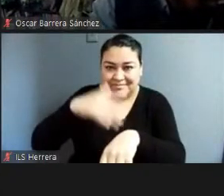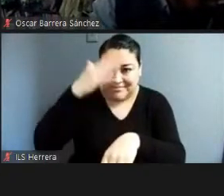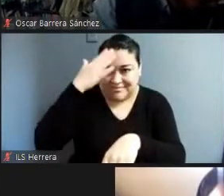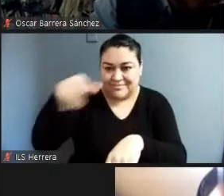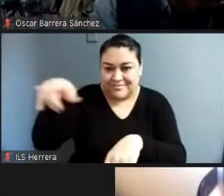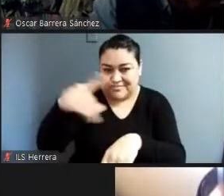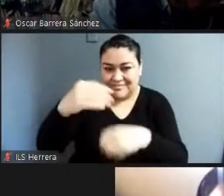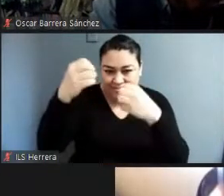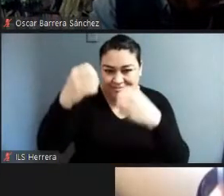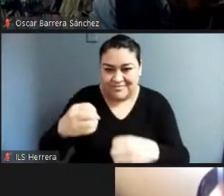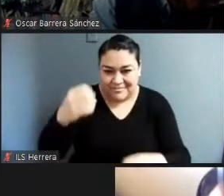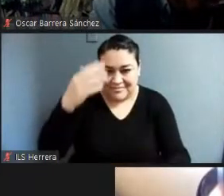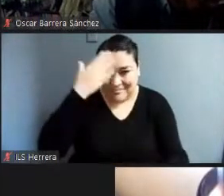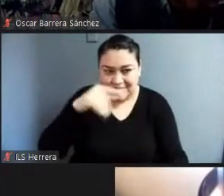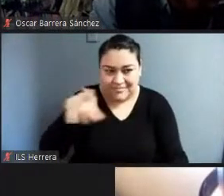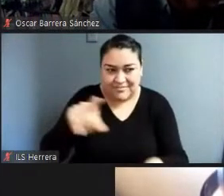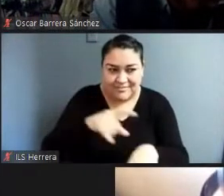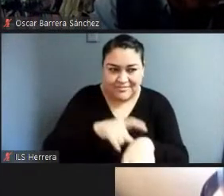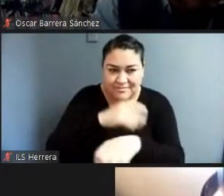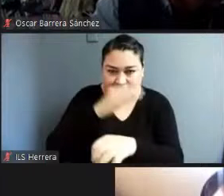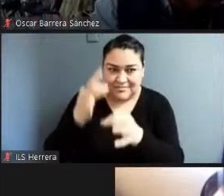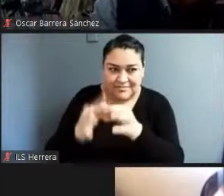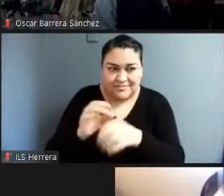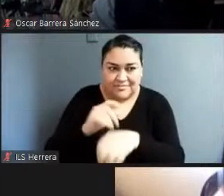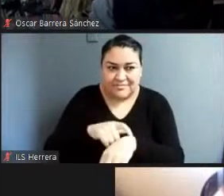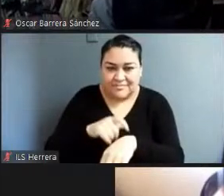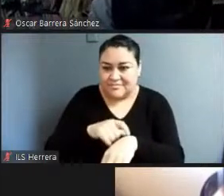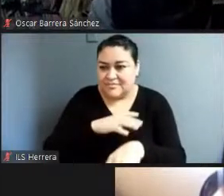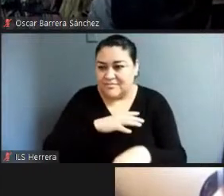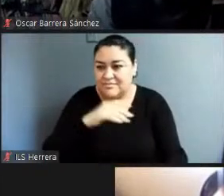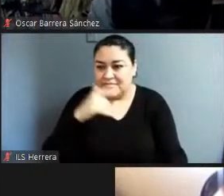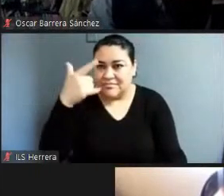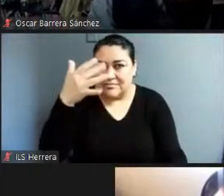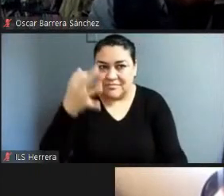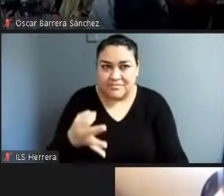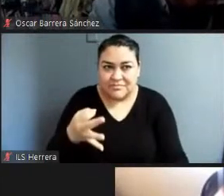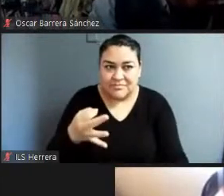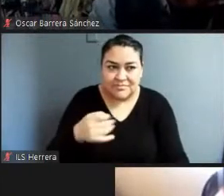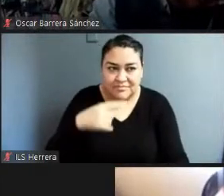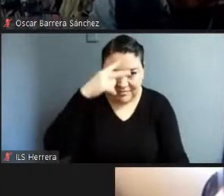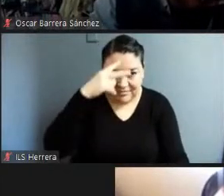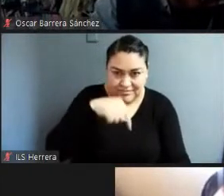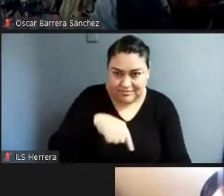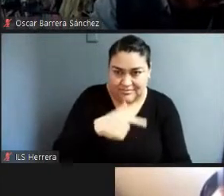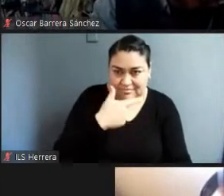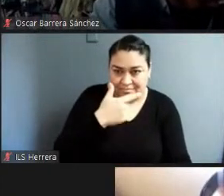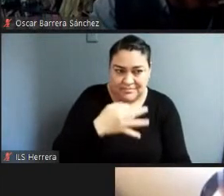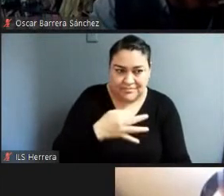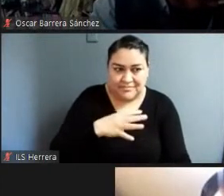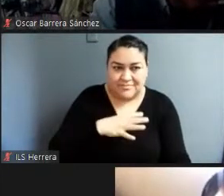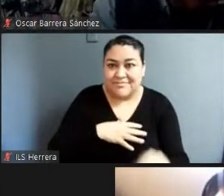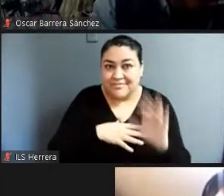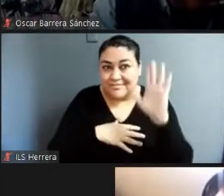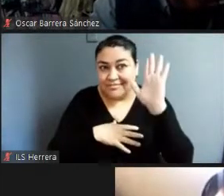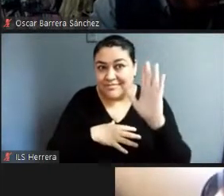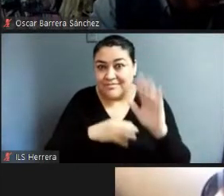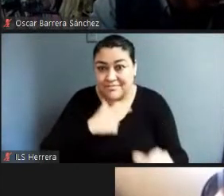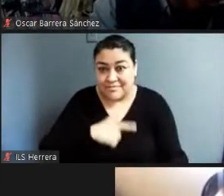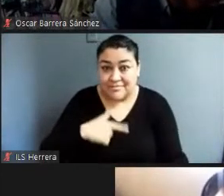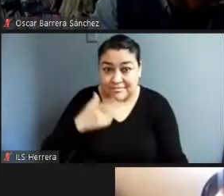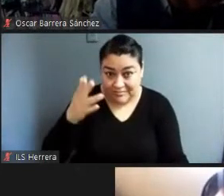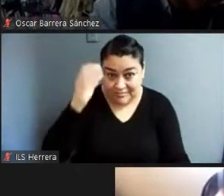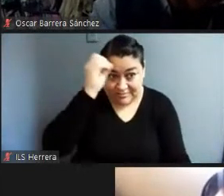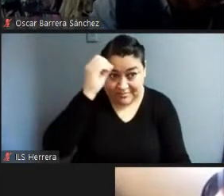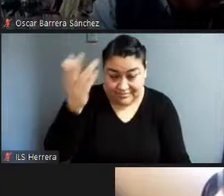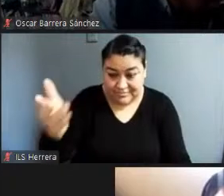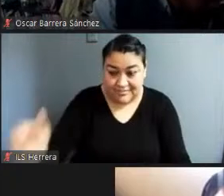Dr. Tirado coming back, particularly because we know that you have an engagement at 7 p.m. London time. We